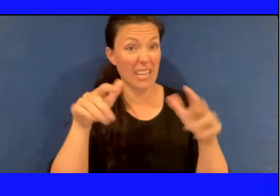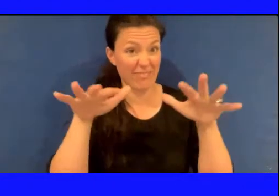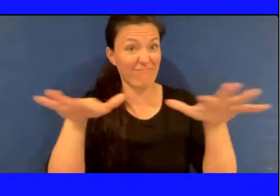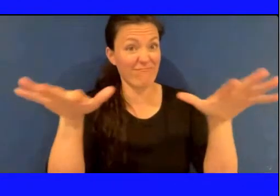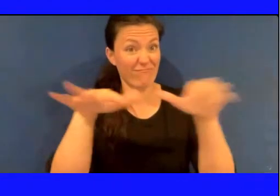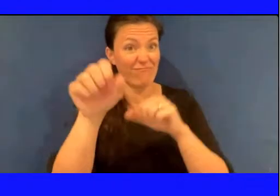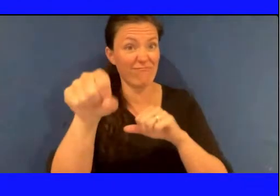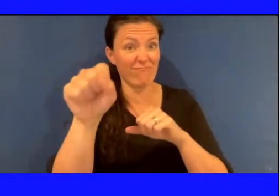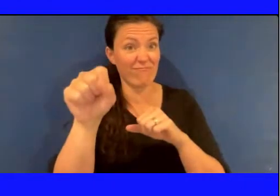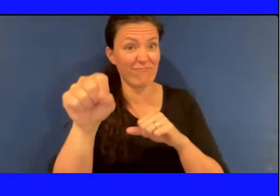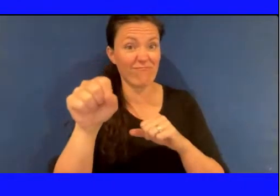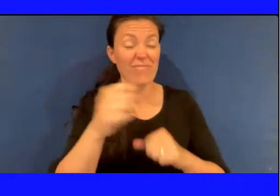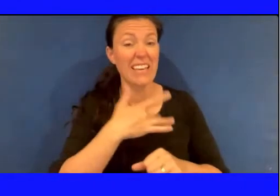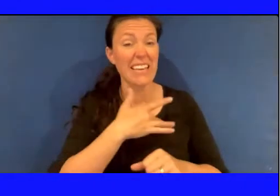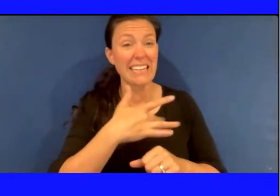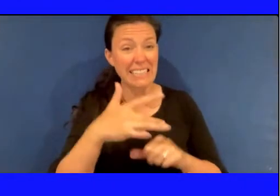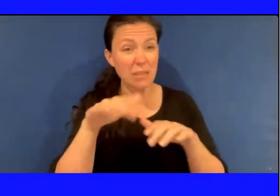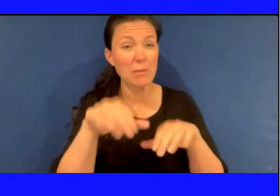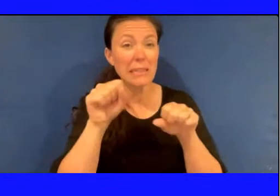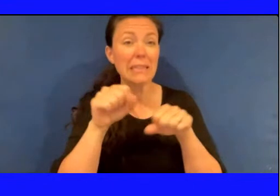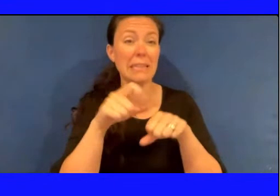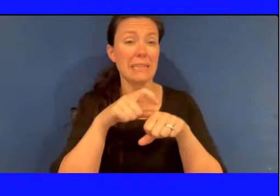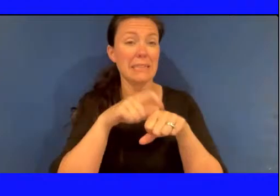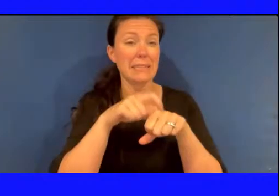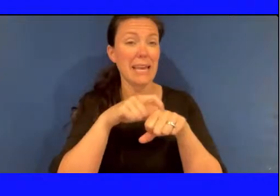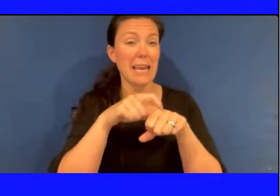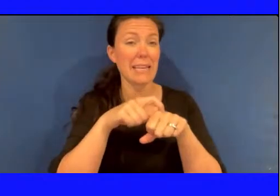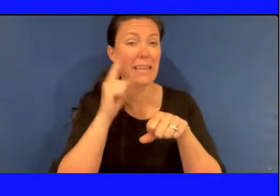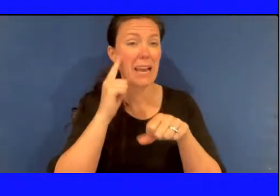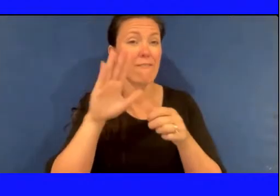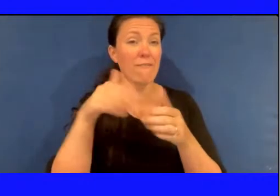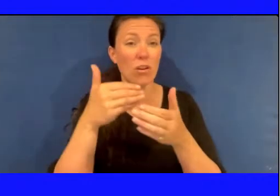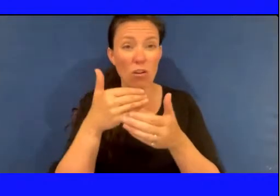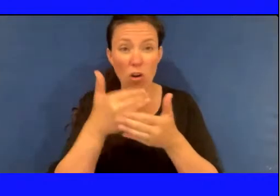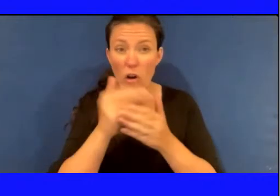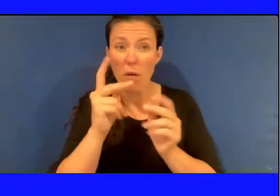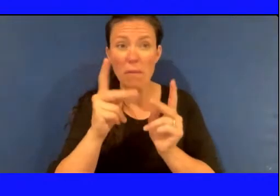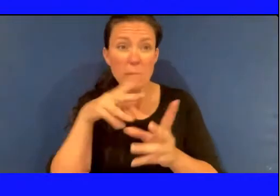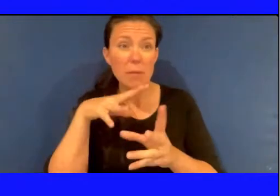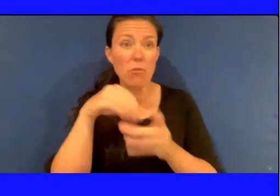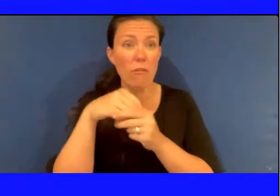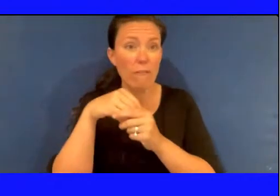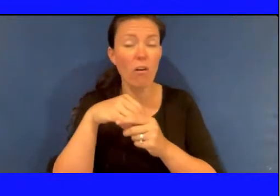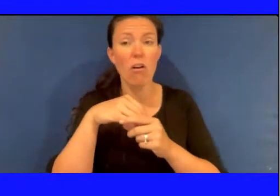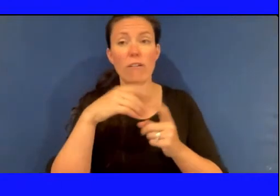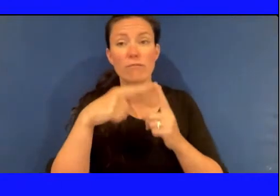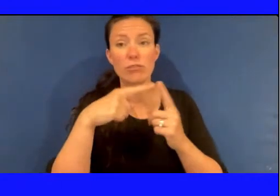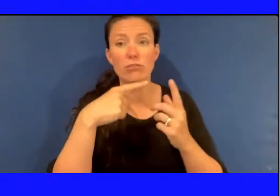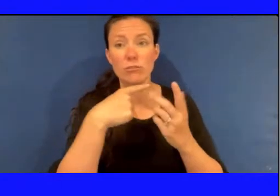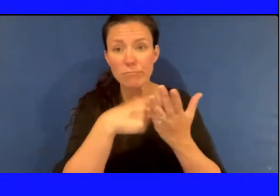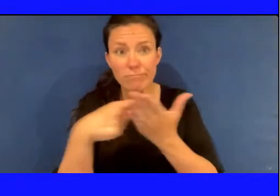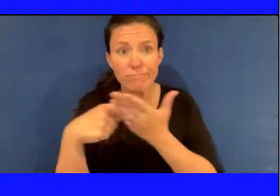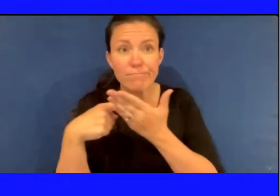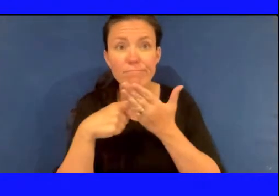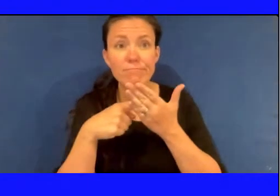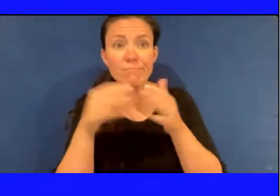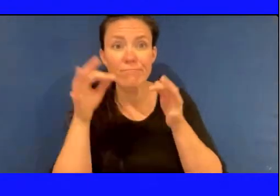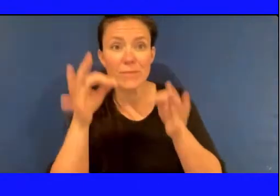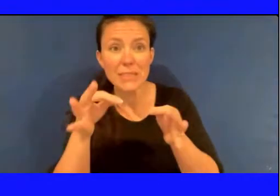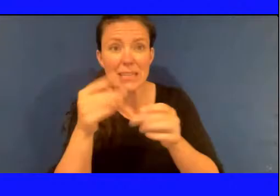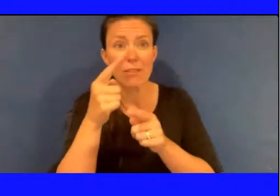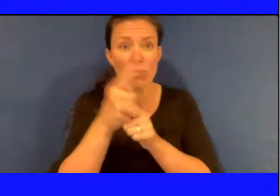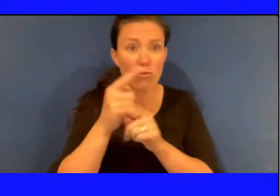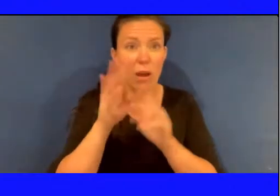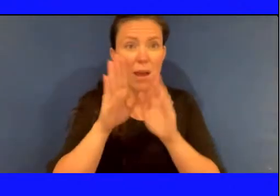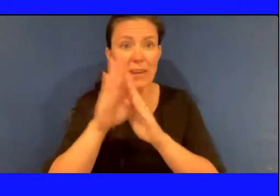it does often take time for all of our partners to choose the right development team